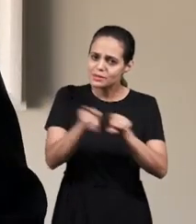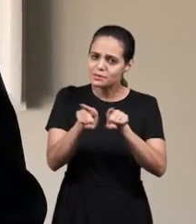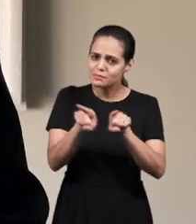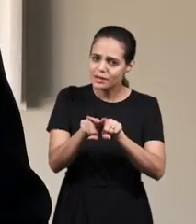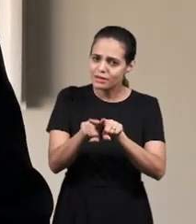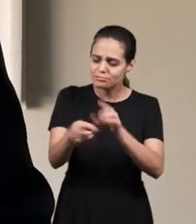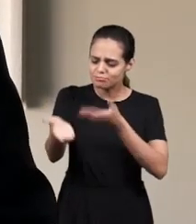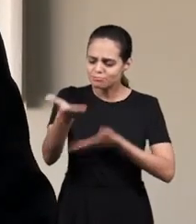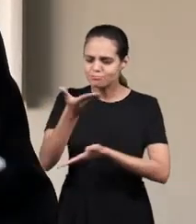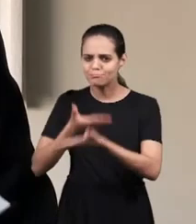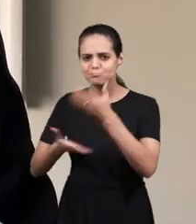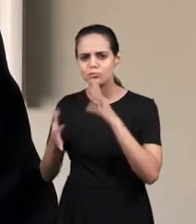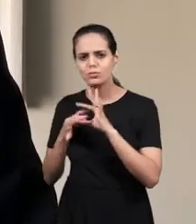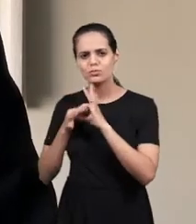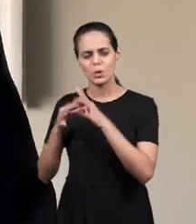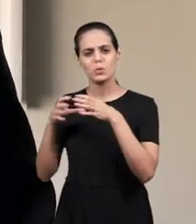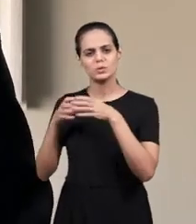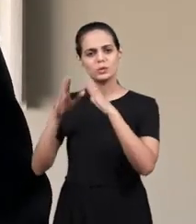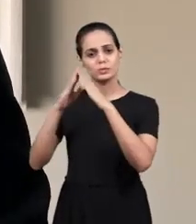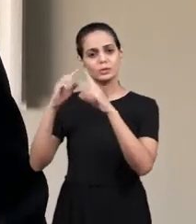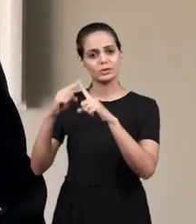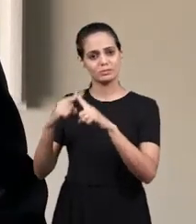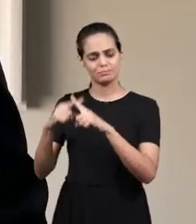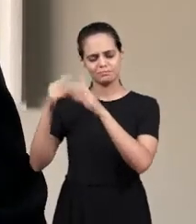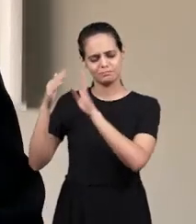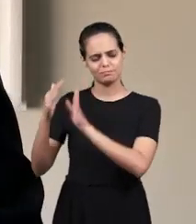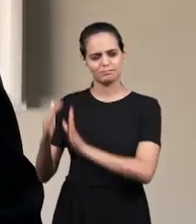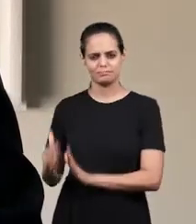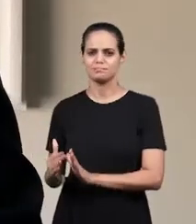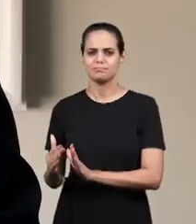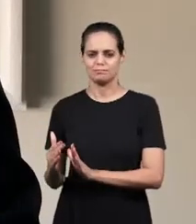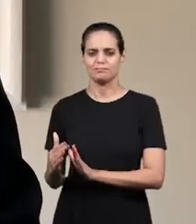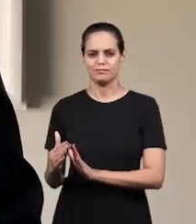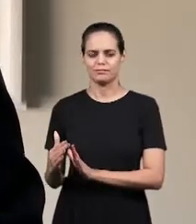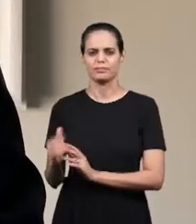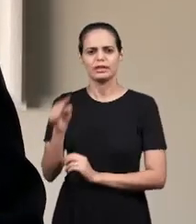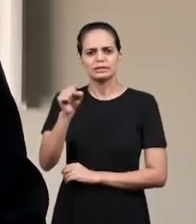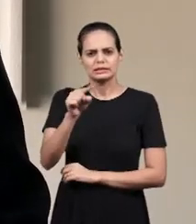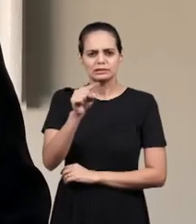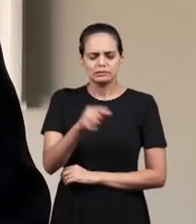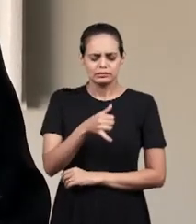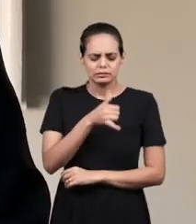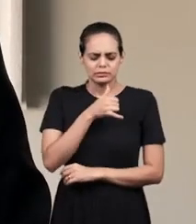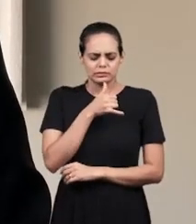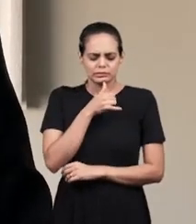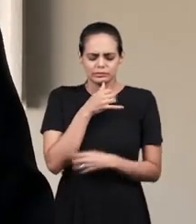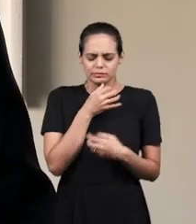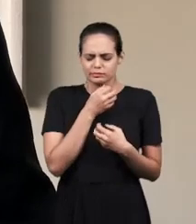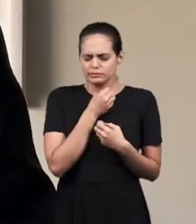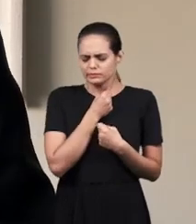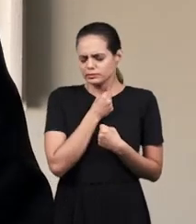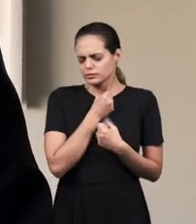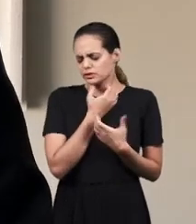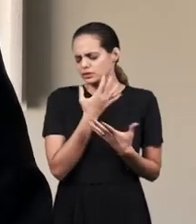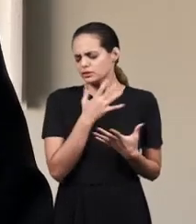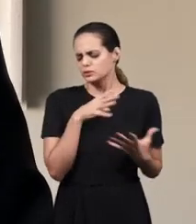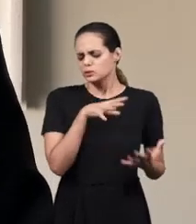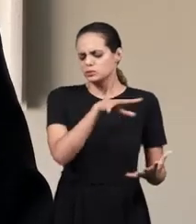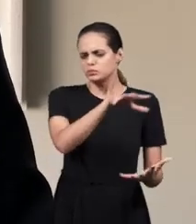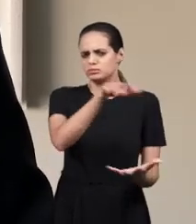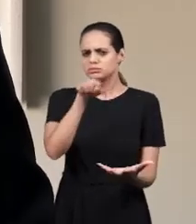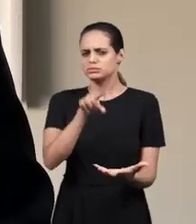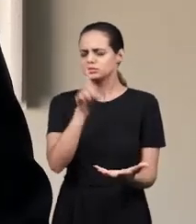life. Have peace in your heart, so you won't be disappointed anymore with the happenings, with the events of this world. Because this